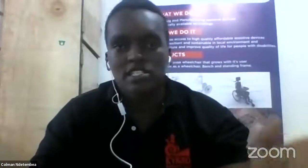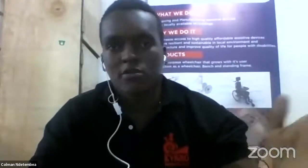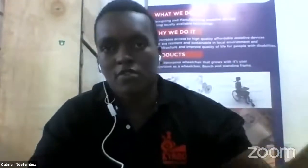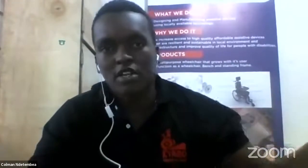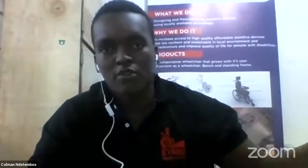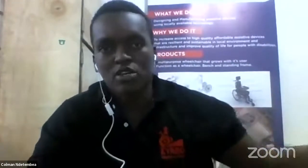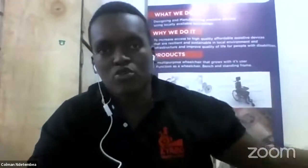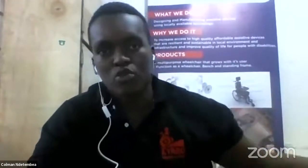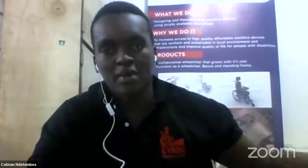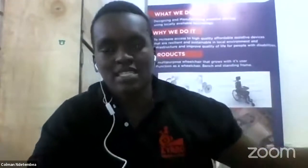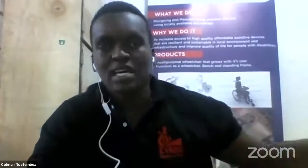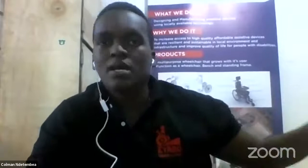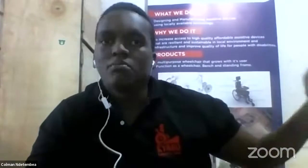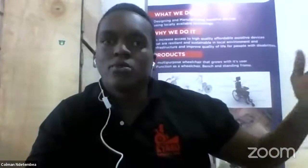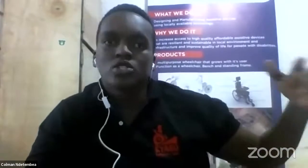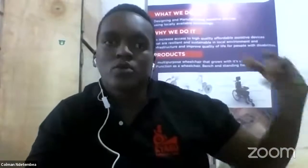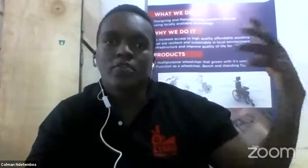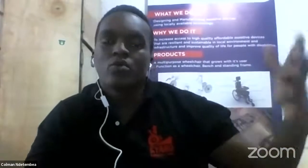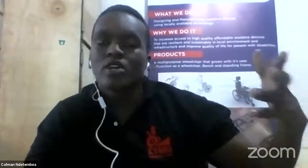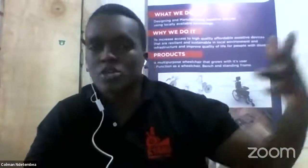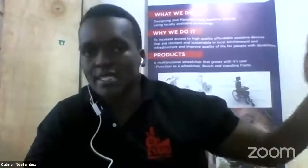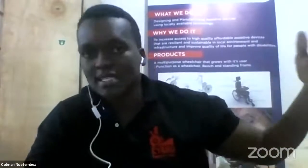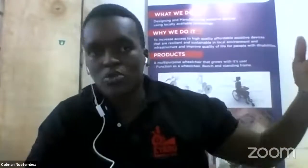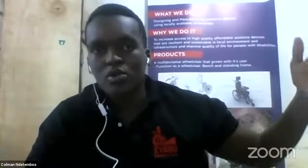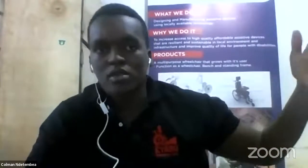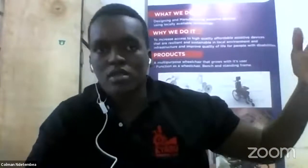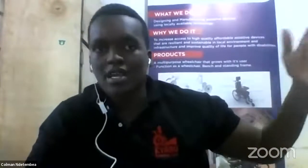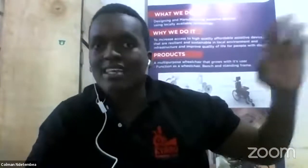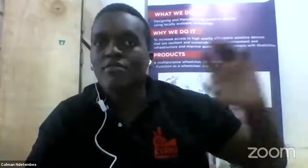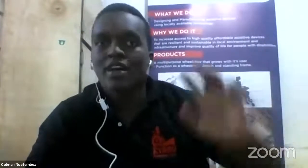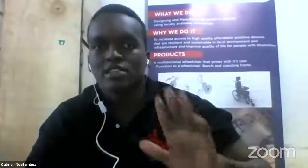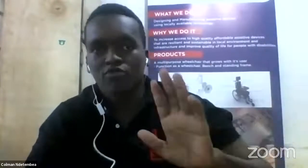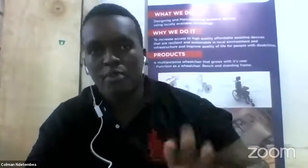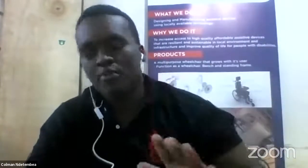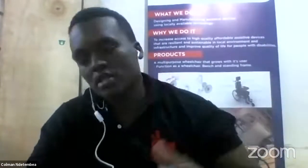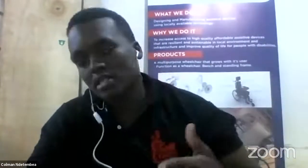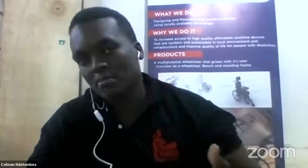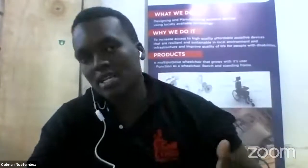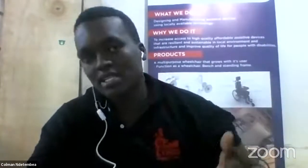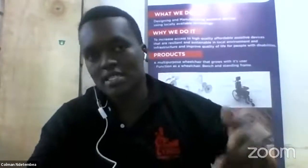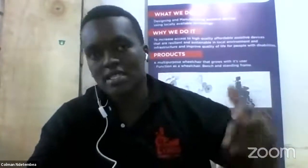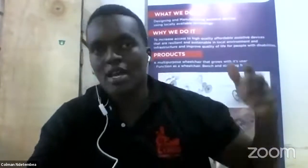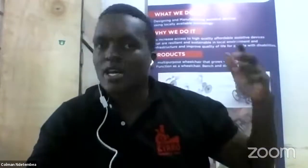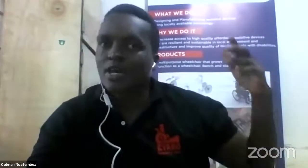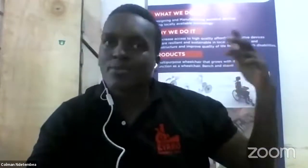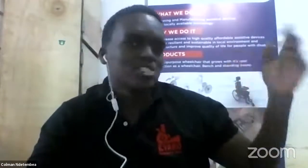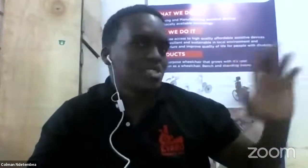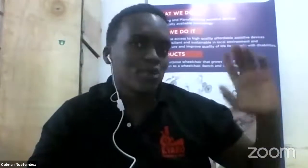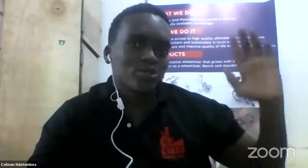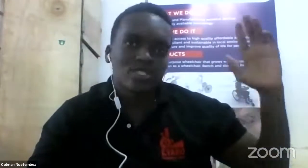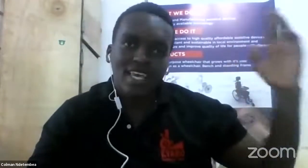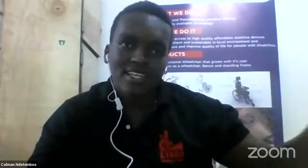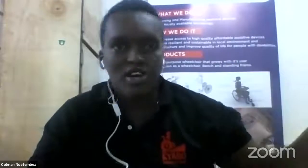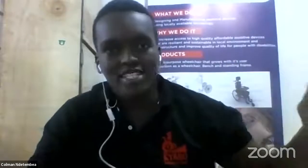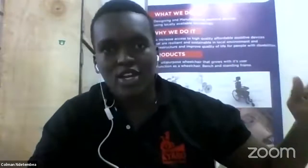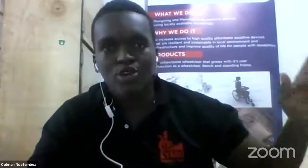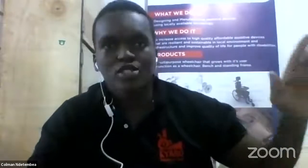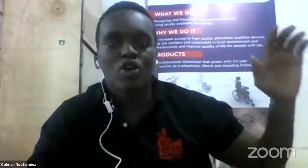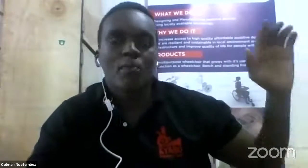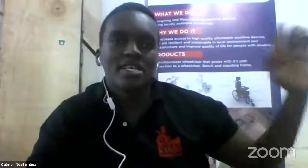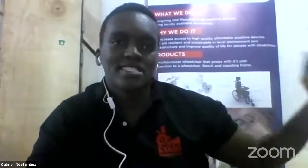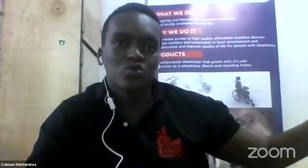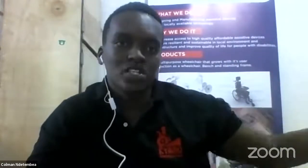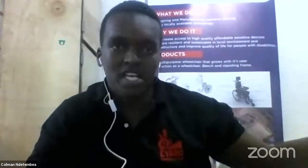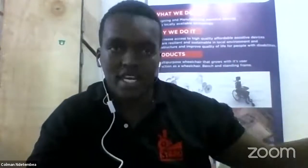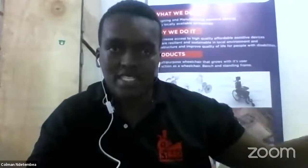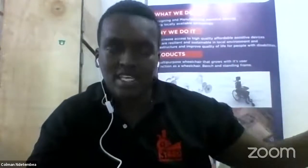perform functions of 3 different equipment. Most of the workshops that deal with devices for people with disabilities just produce either tricycles